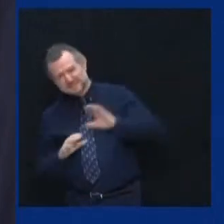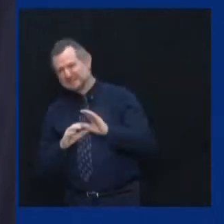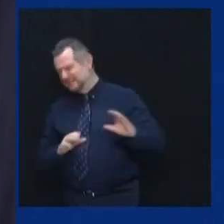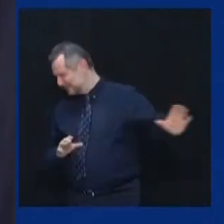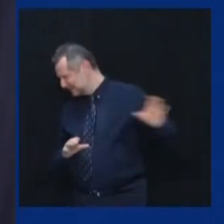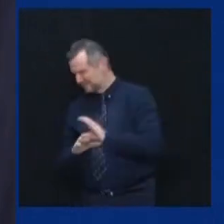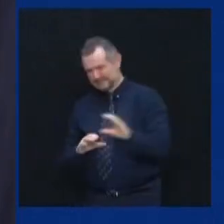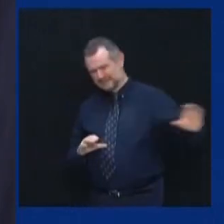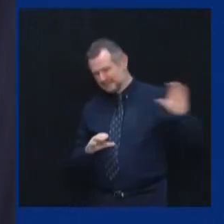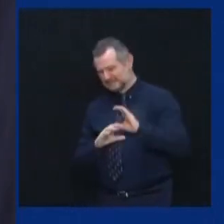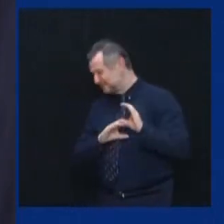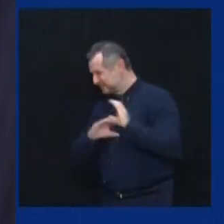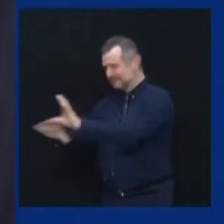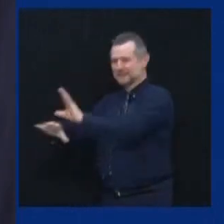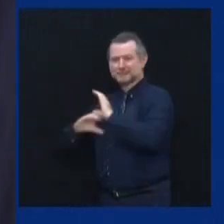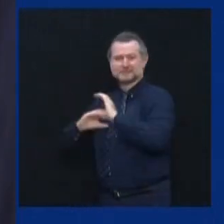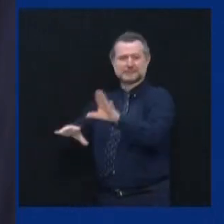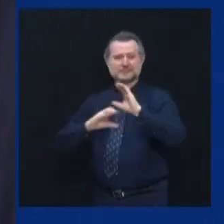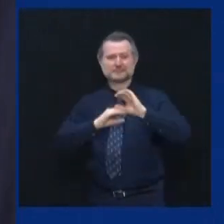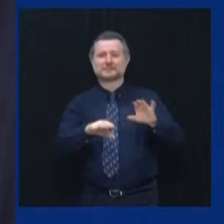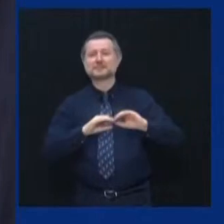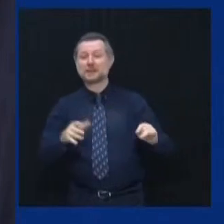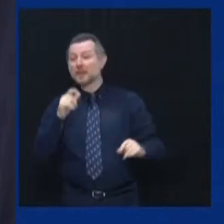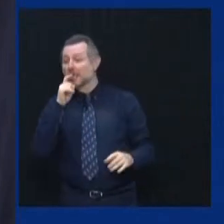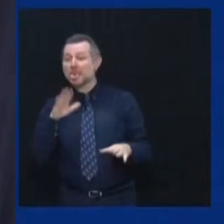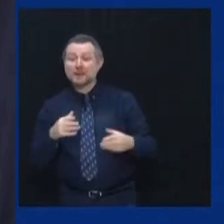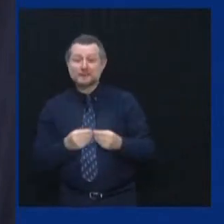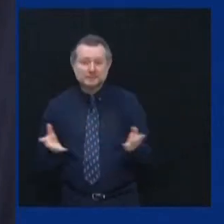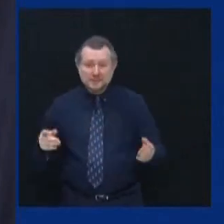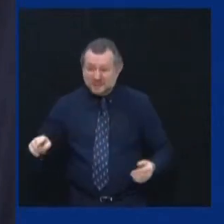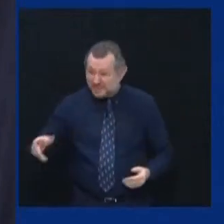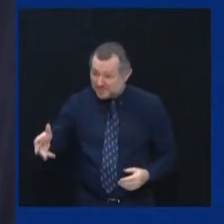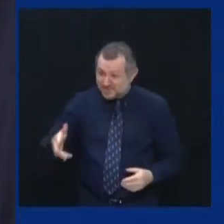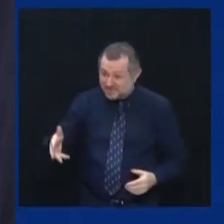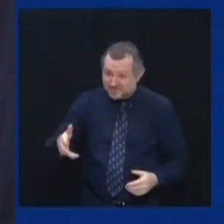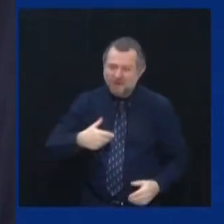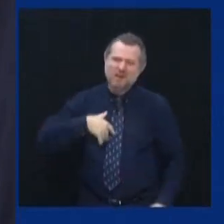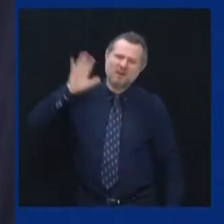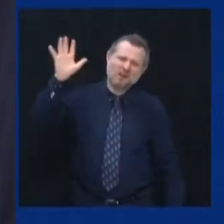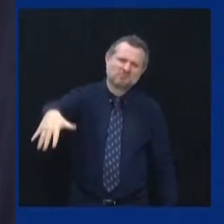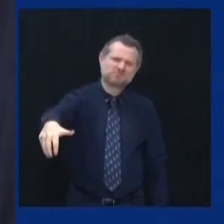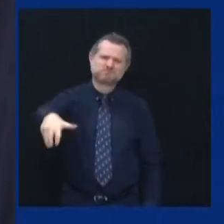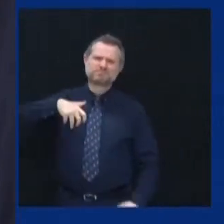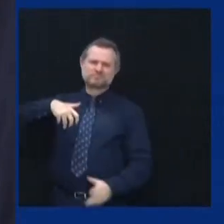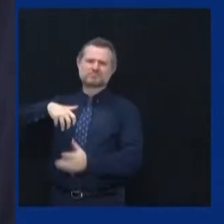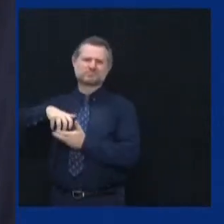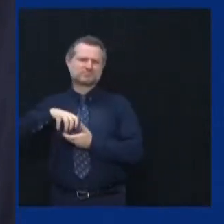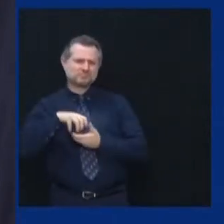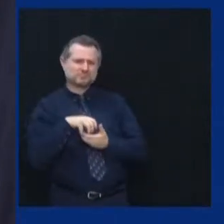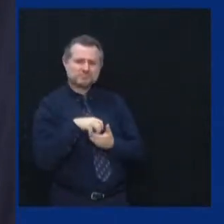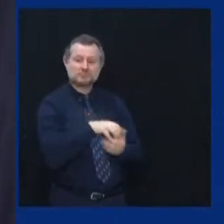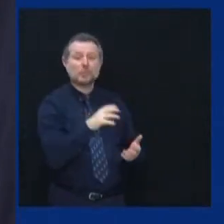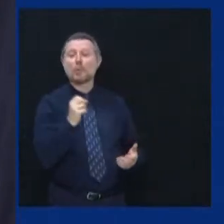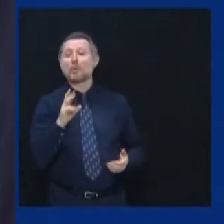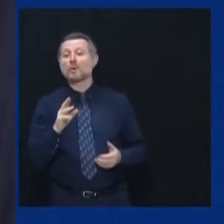With reallocation, what we're saying is, right now, leave the allocation in those